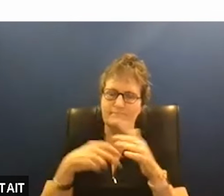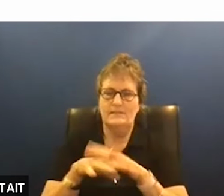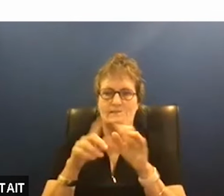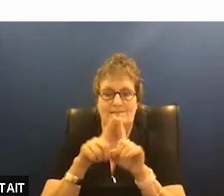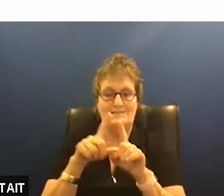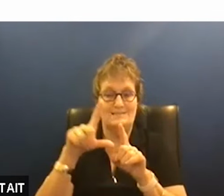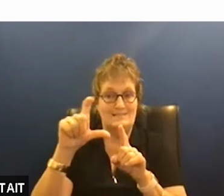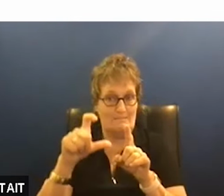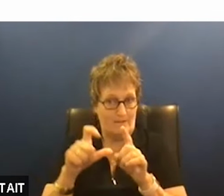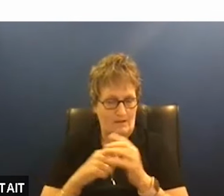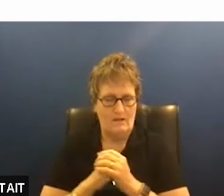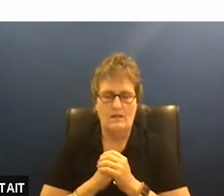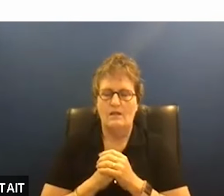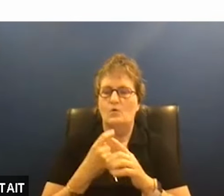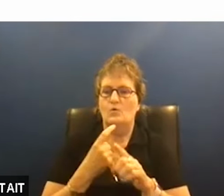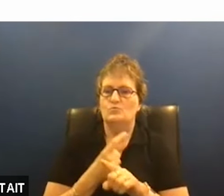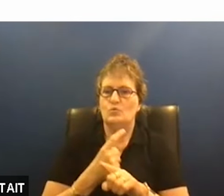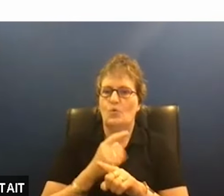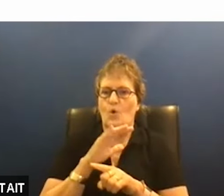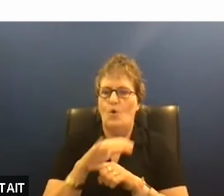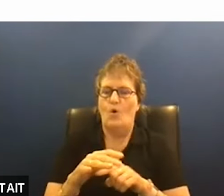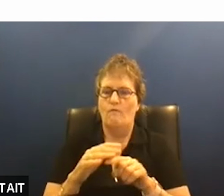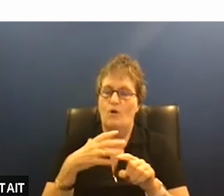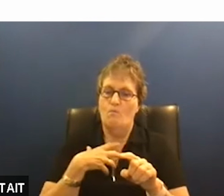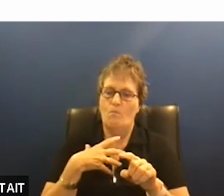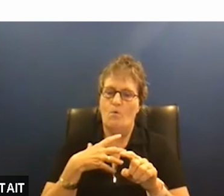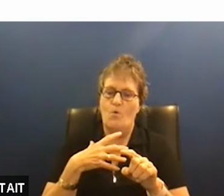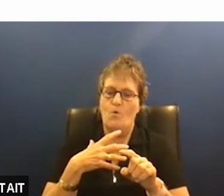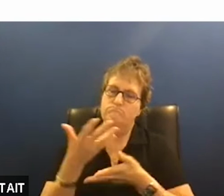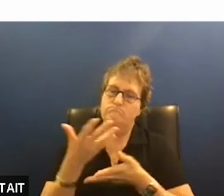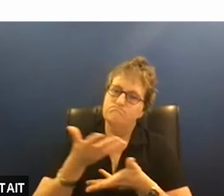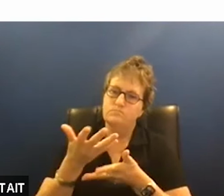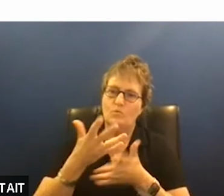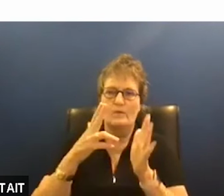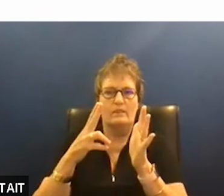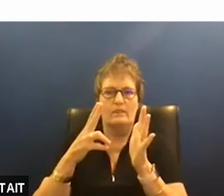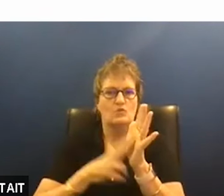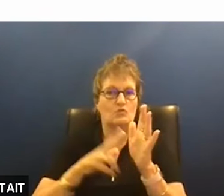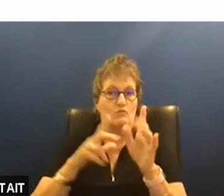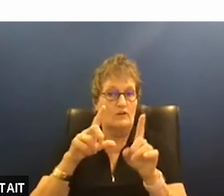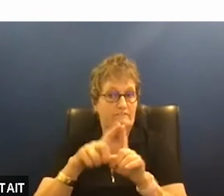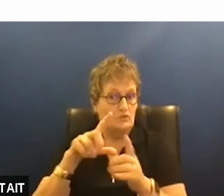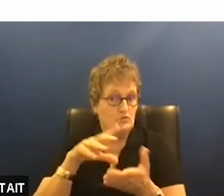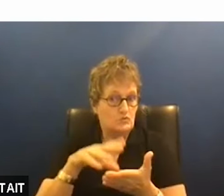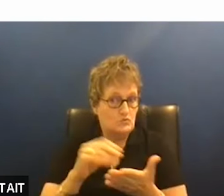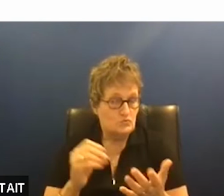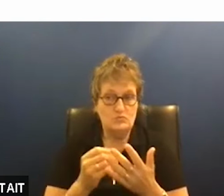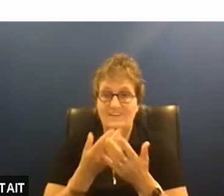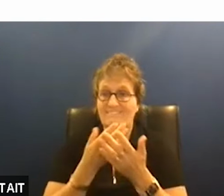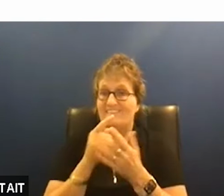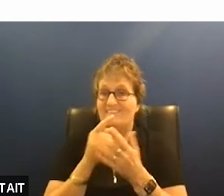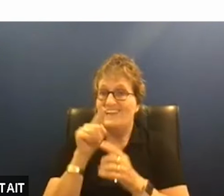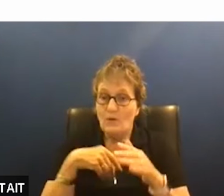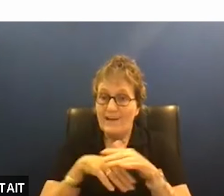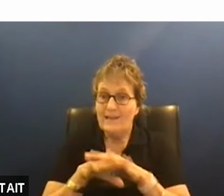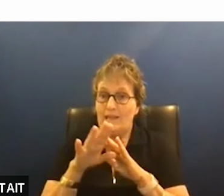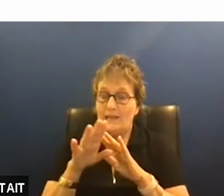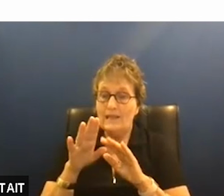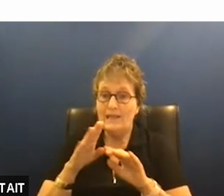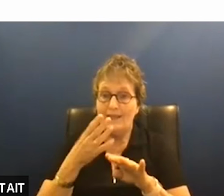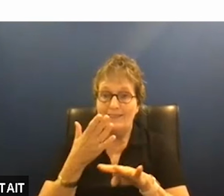going with neurodivergent students. So if there's anybody in the room who would like to collaborate on this project or has any